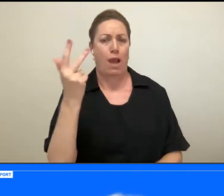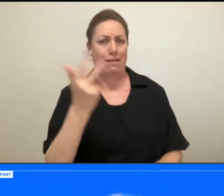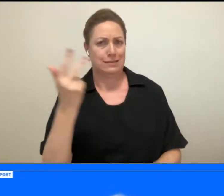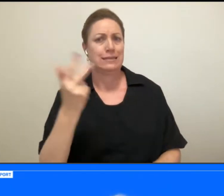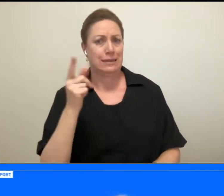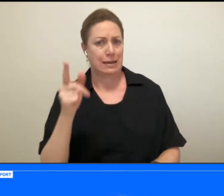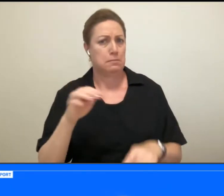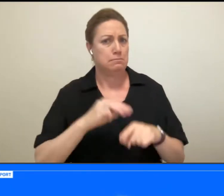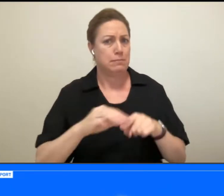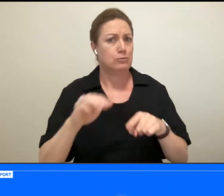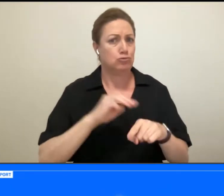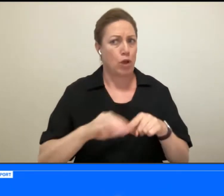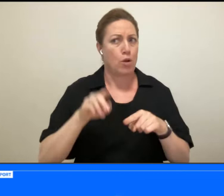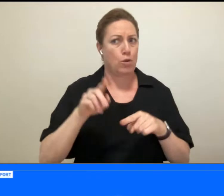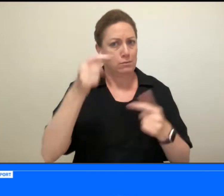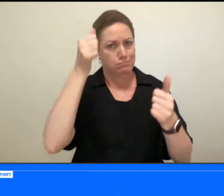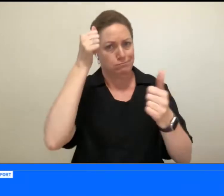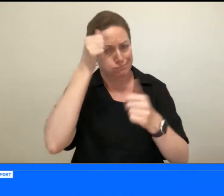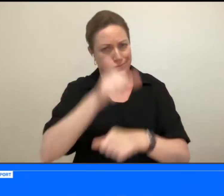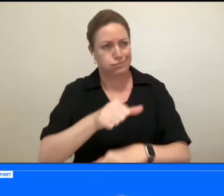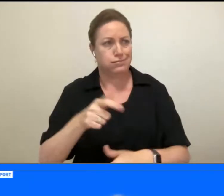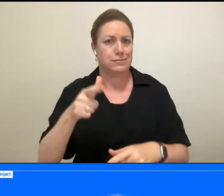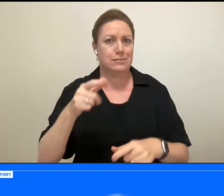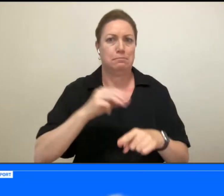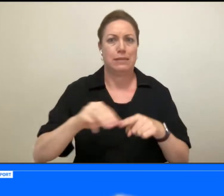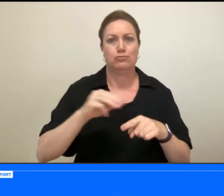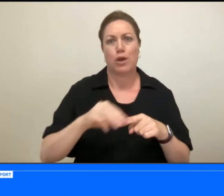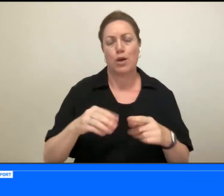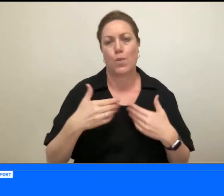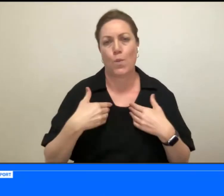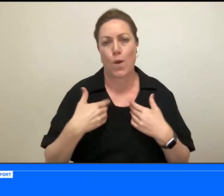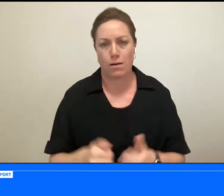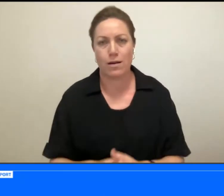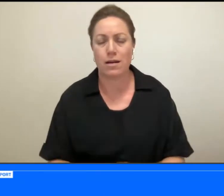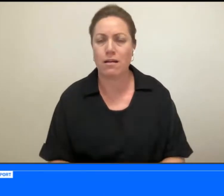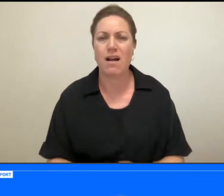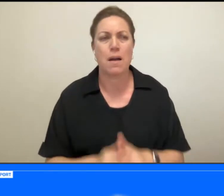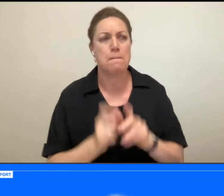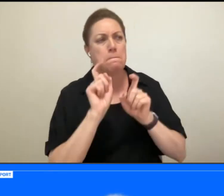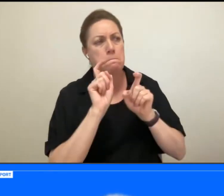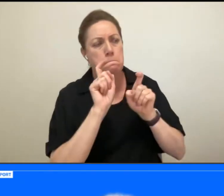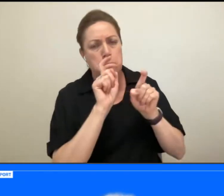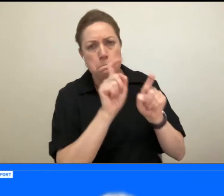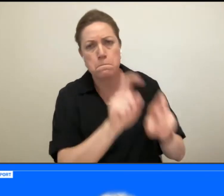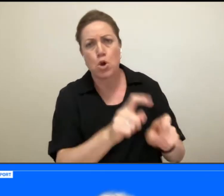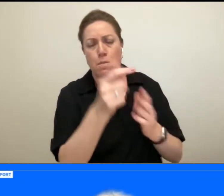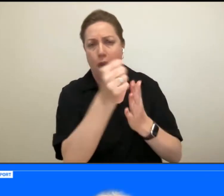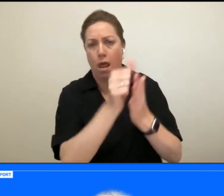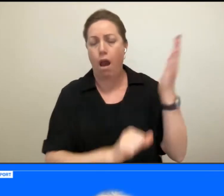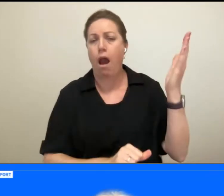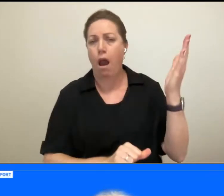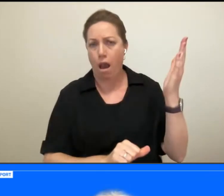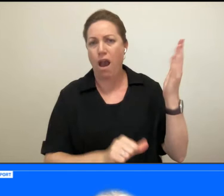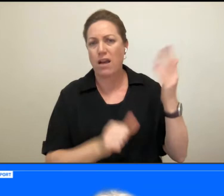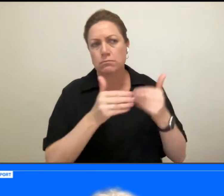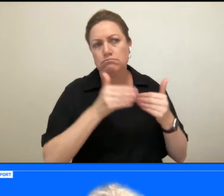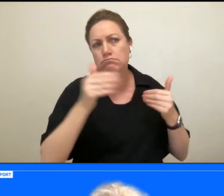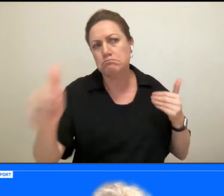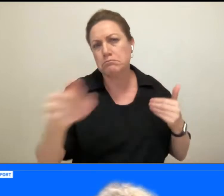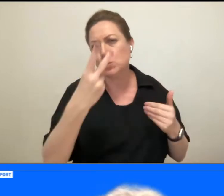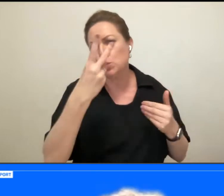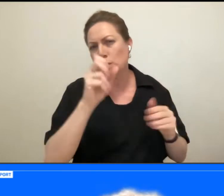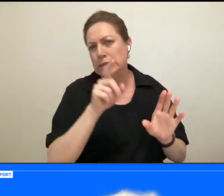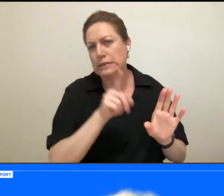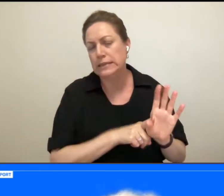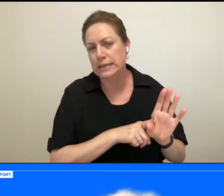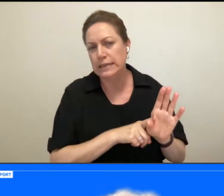knowledge. We all know that permanent art has a lifespan of about 20 years, and we need to consider the context and